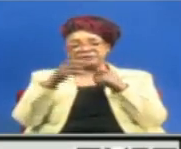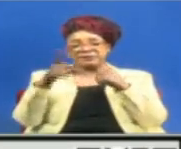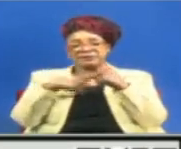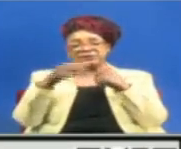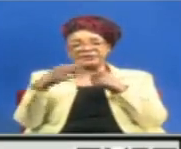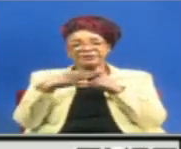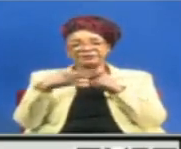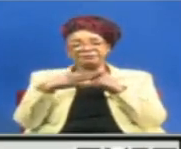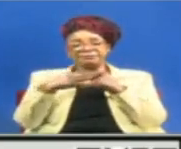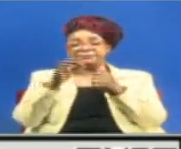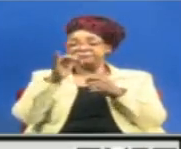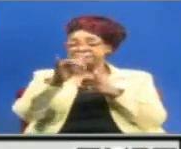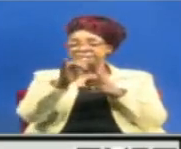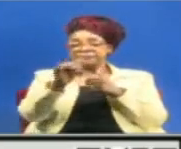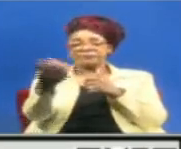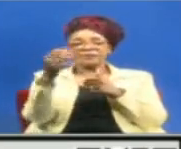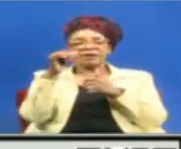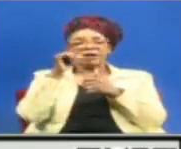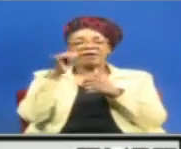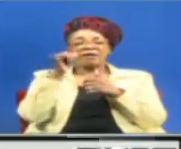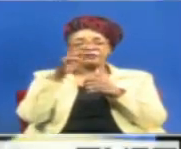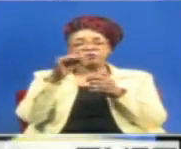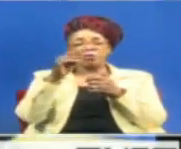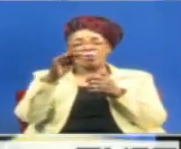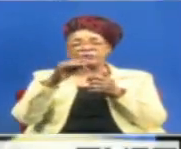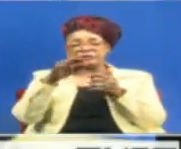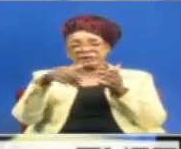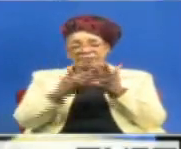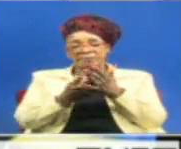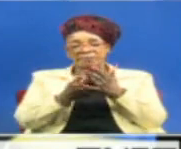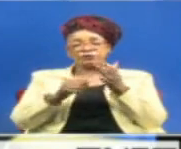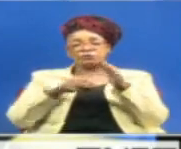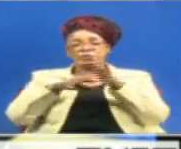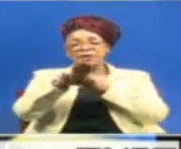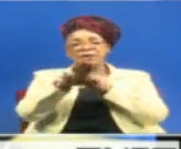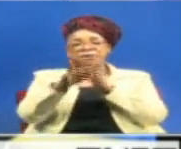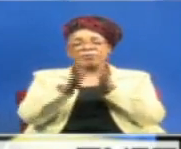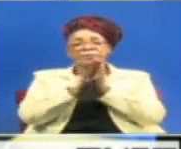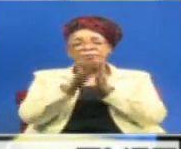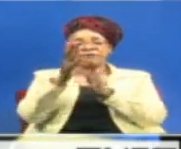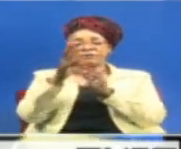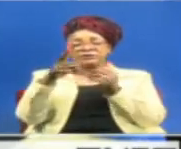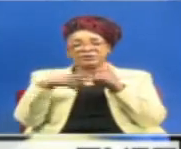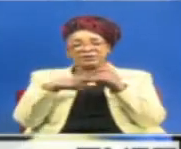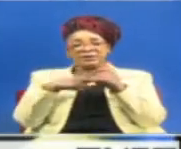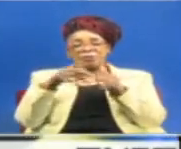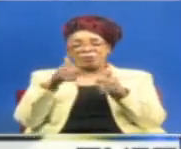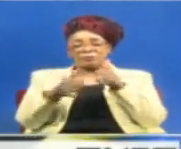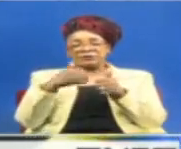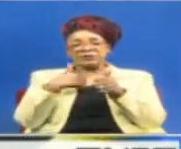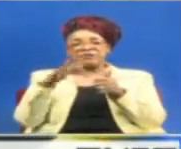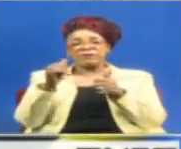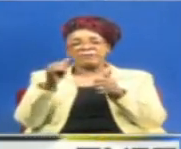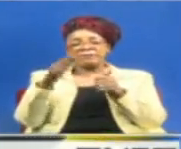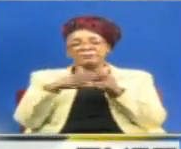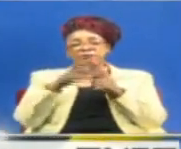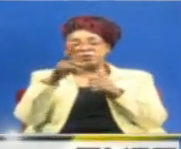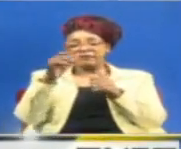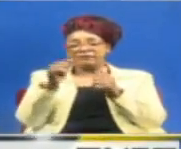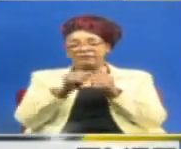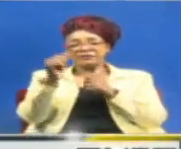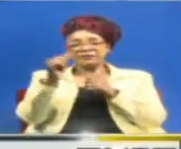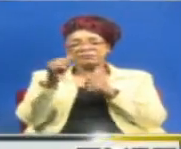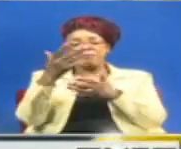The forward was England's all-time top scorer with a record of 49 goals, which he held from 1970 to 2015. He was